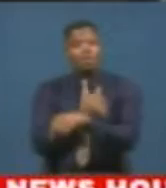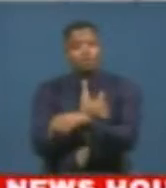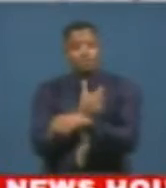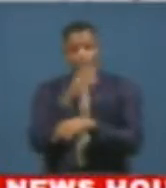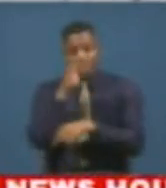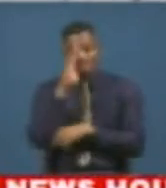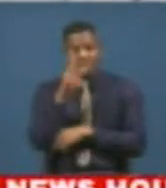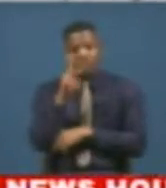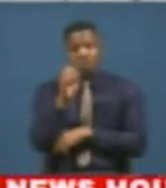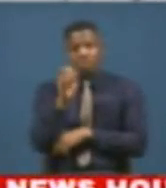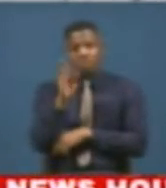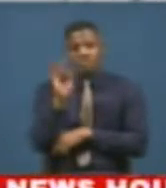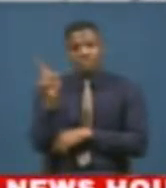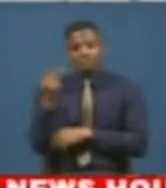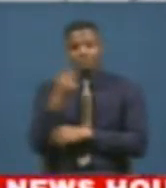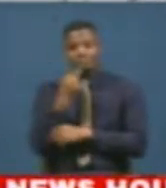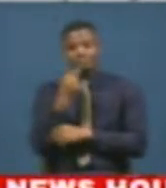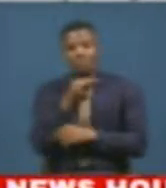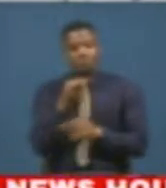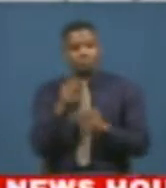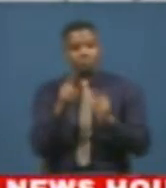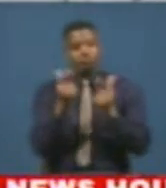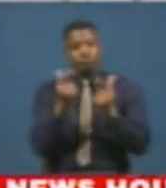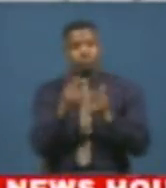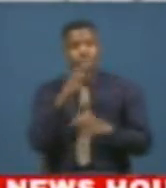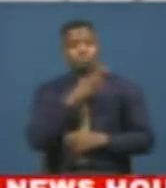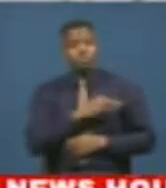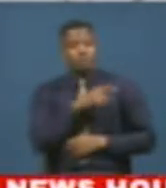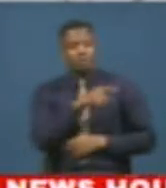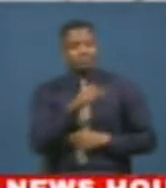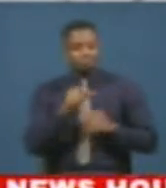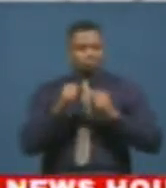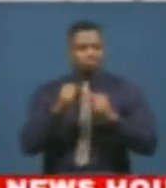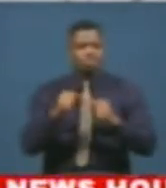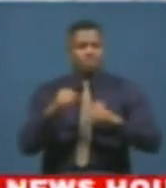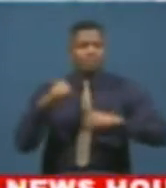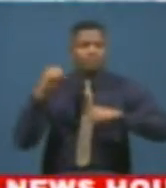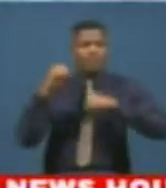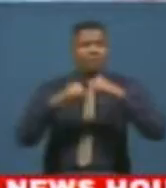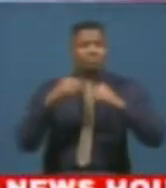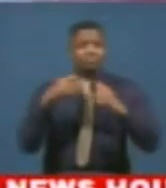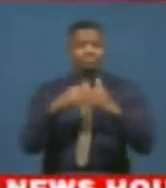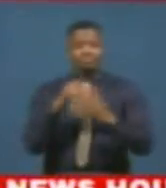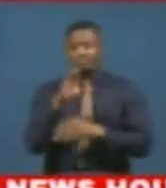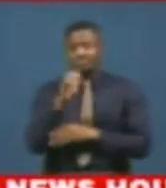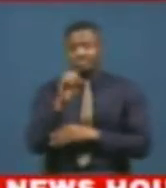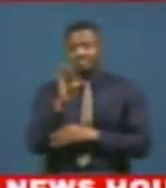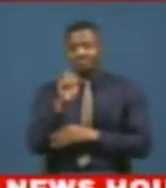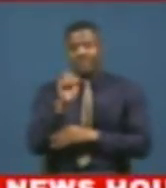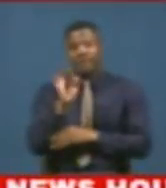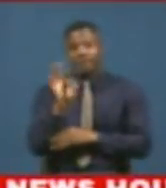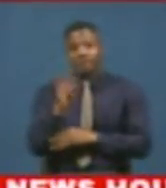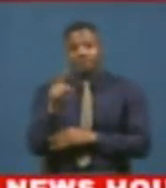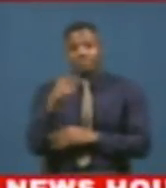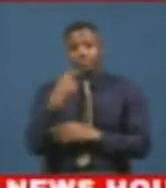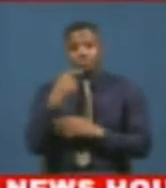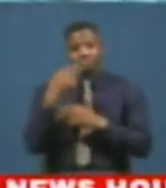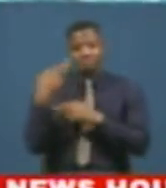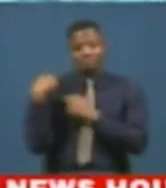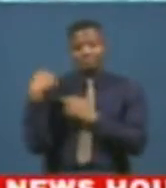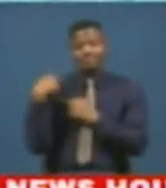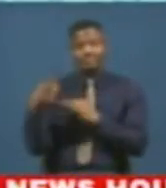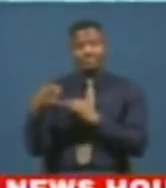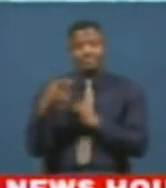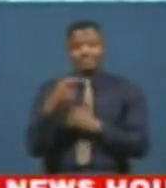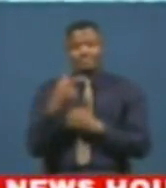Friye, asked the beneficiaries to step up the fight against COVID-19. The lead trustee, Justice Sophia Kufu,